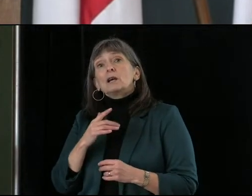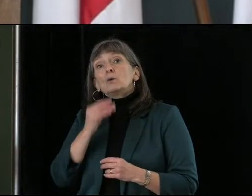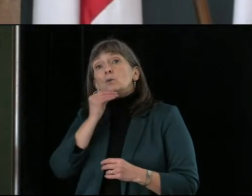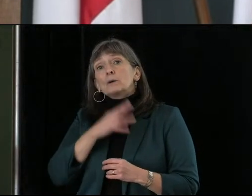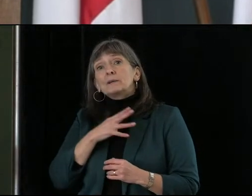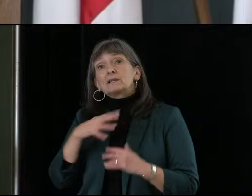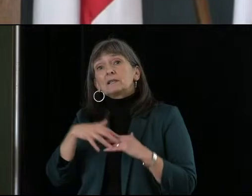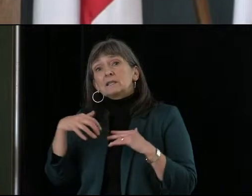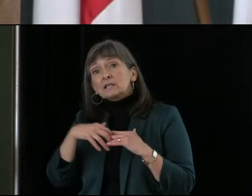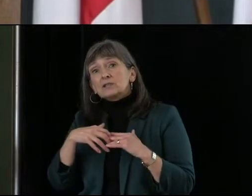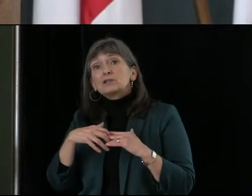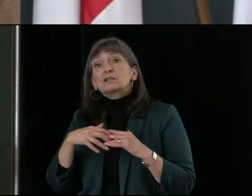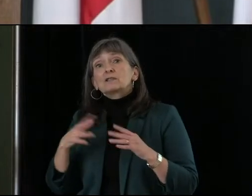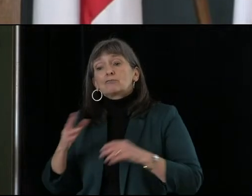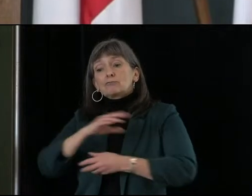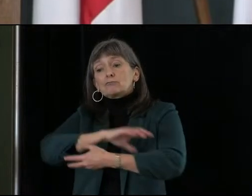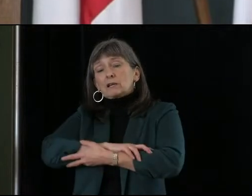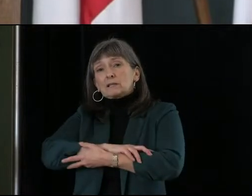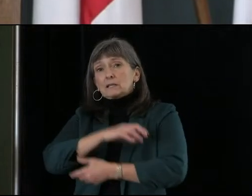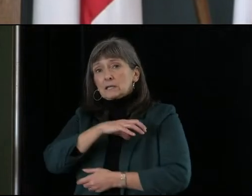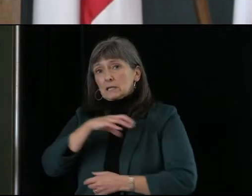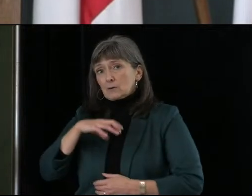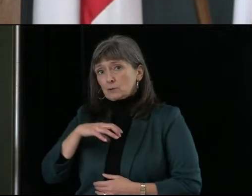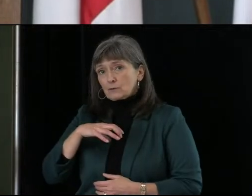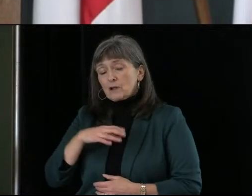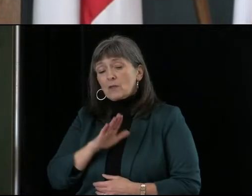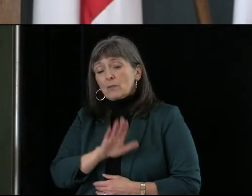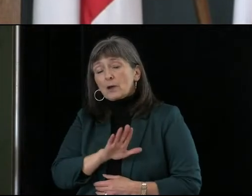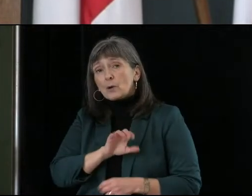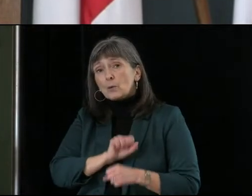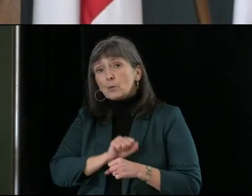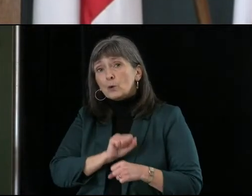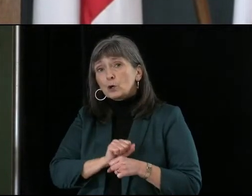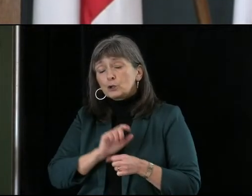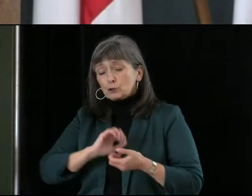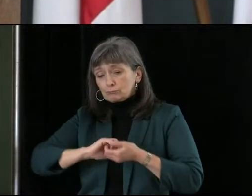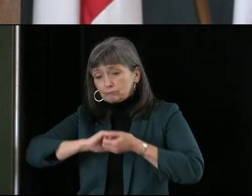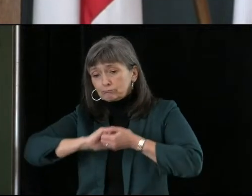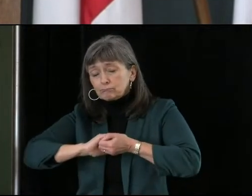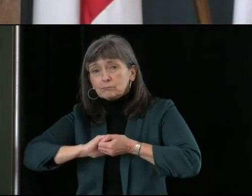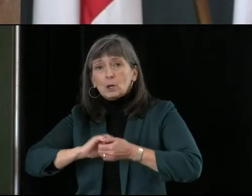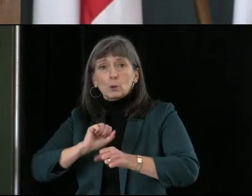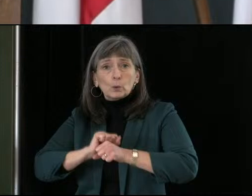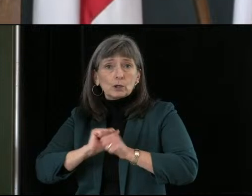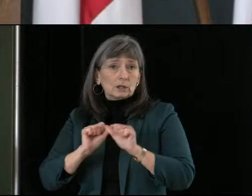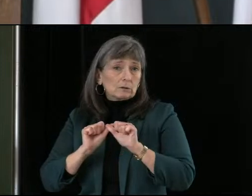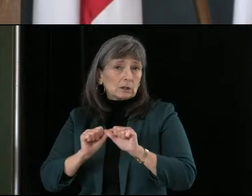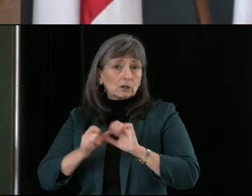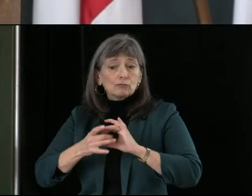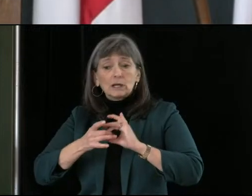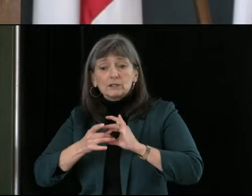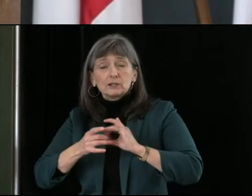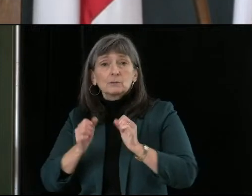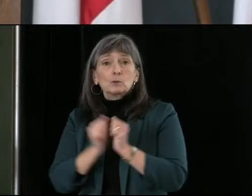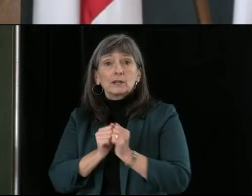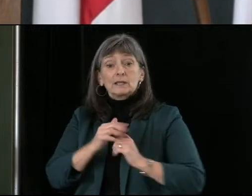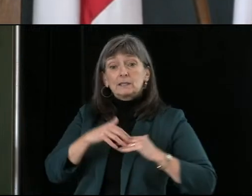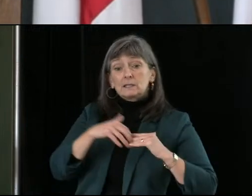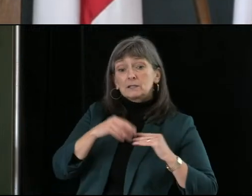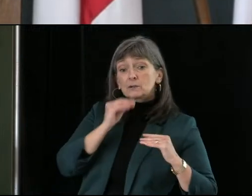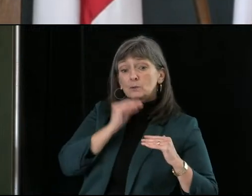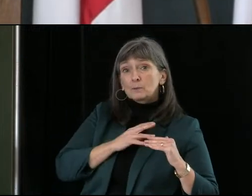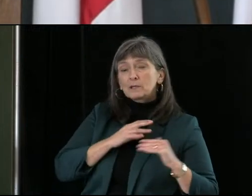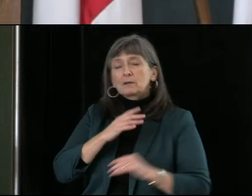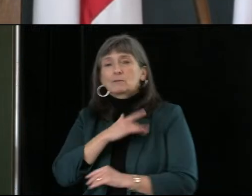Council and the work being done to establish a collaborative, ongoing working relationship between Indigenous women and